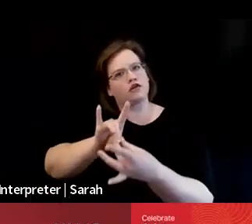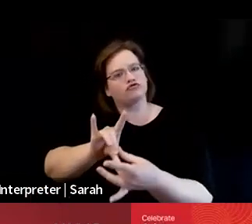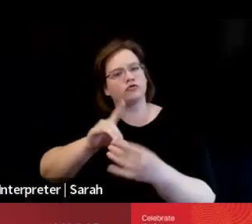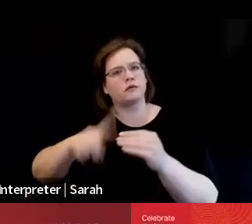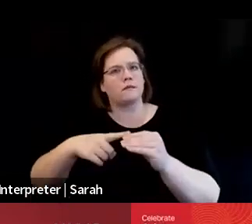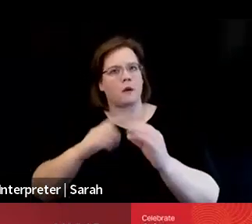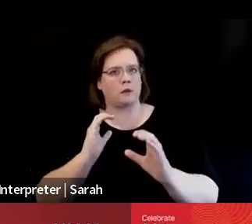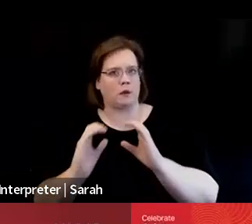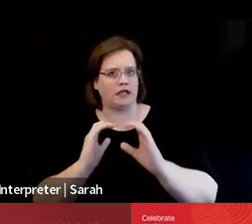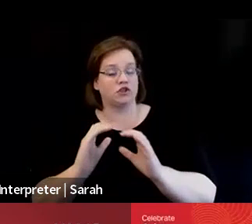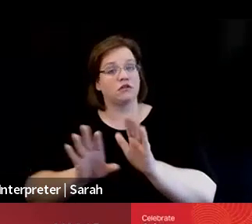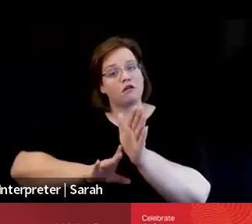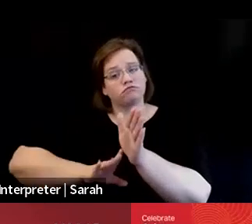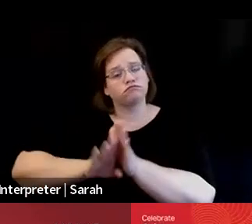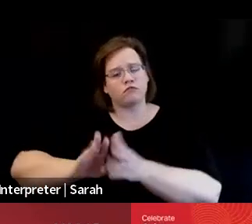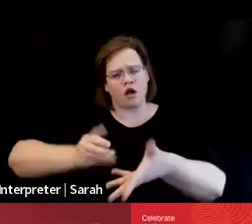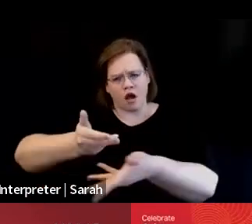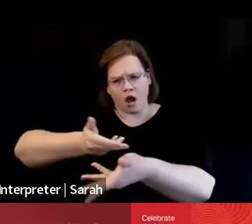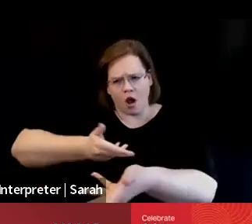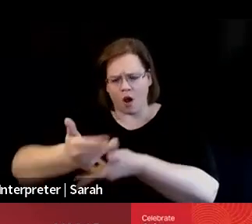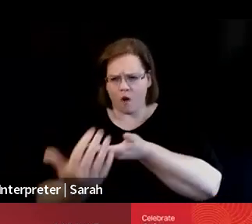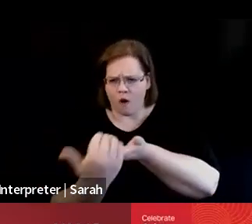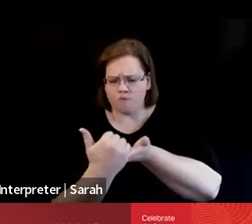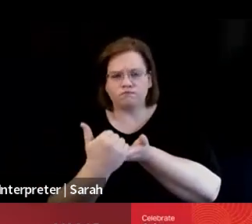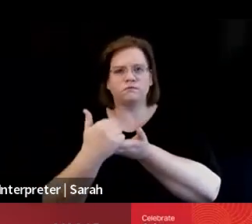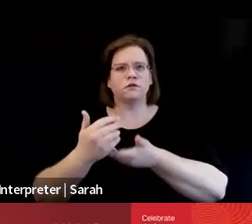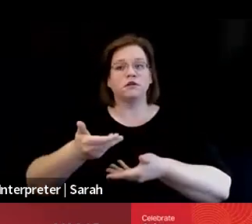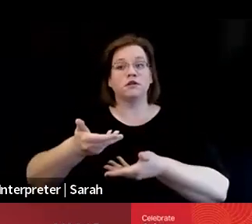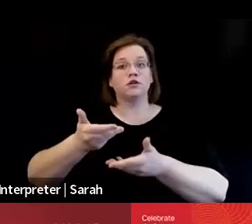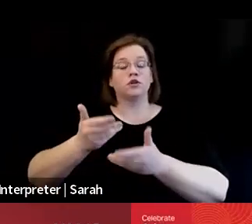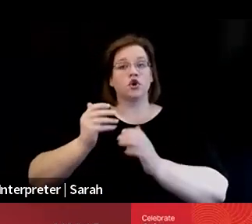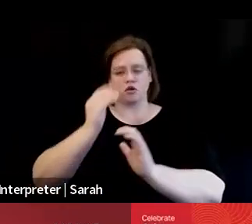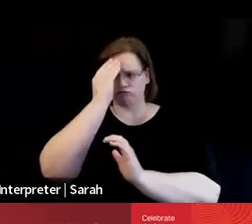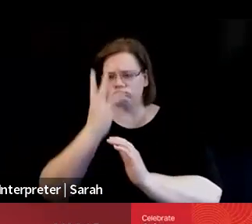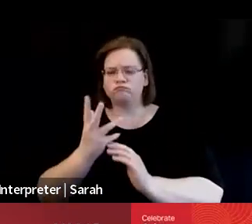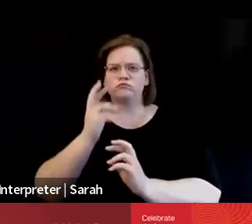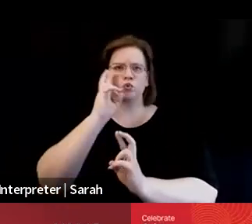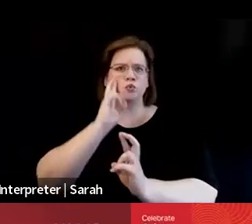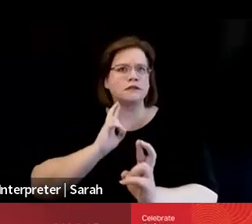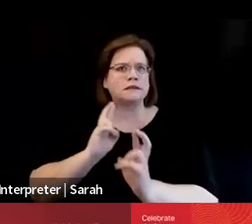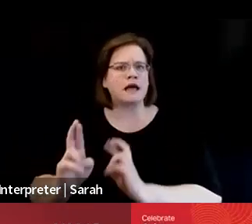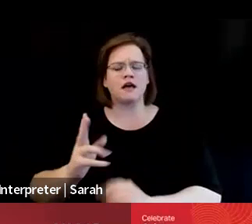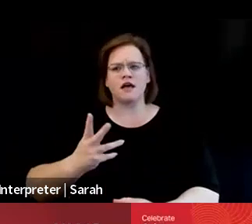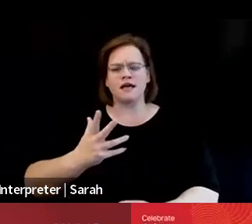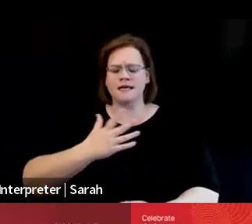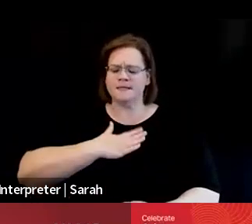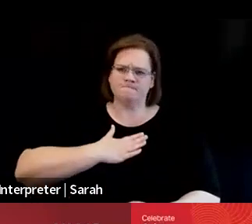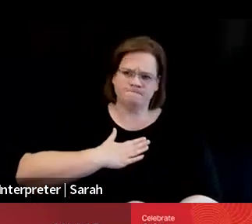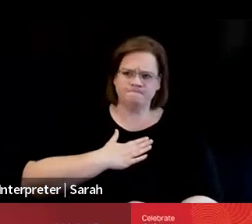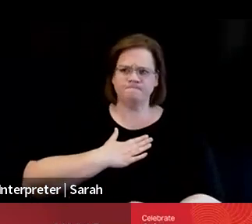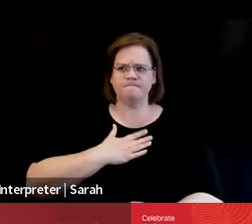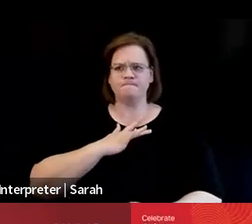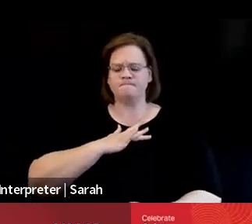communication. So developing rapport, communicating with respect and with sympathy when needed. And those are all